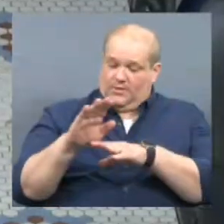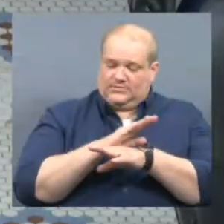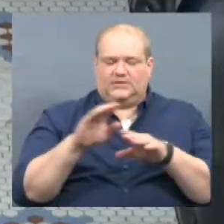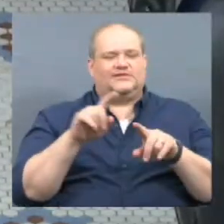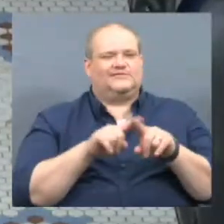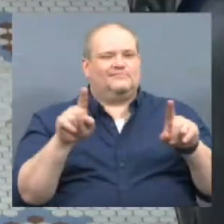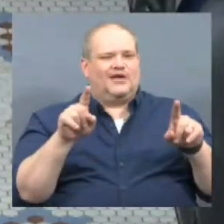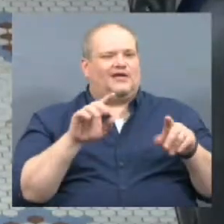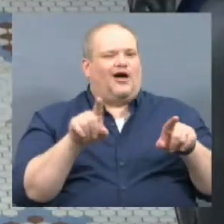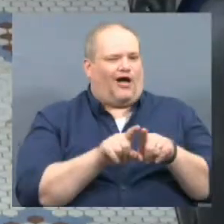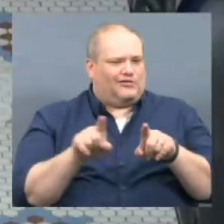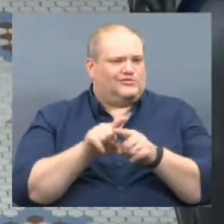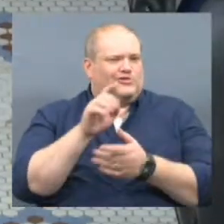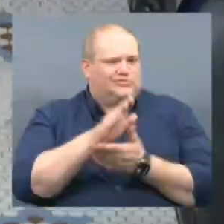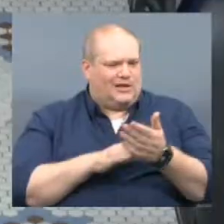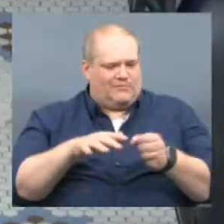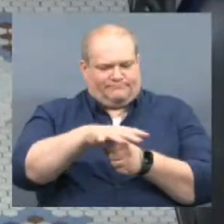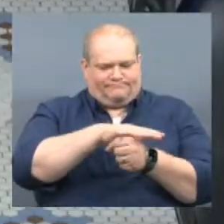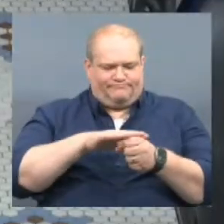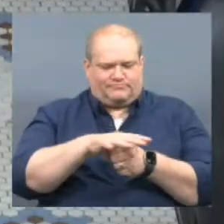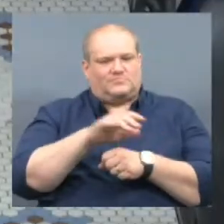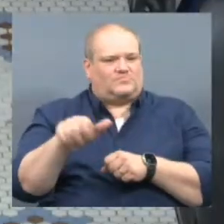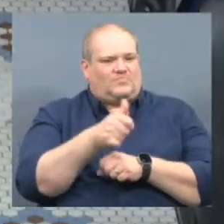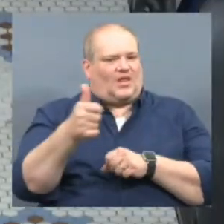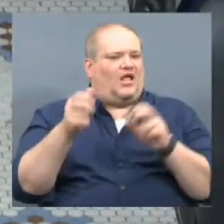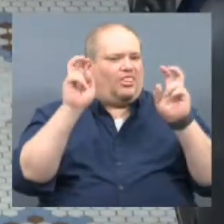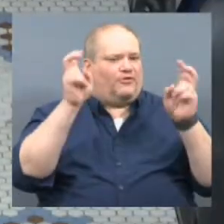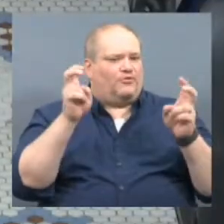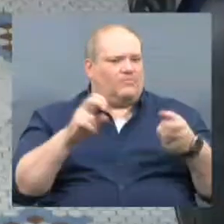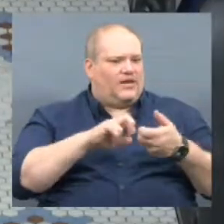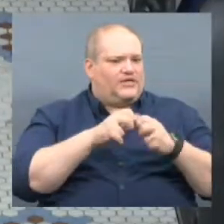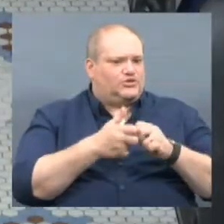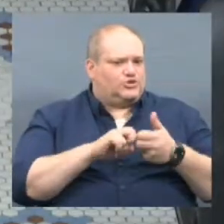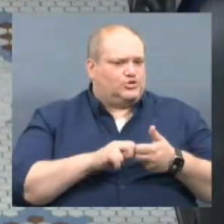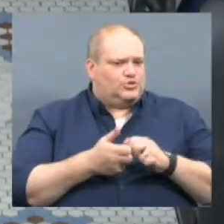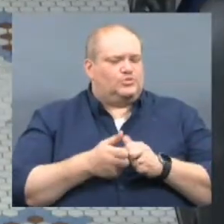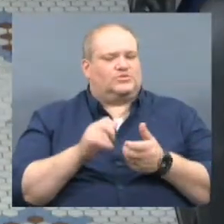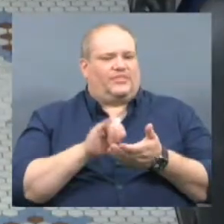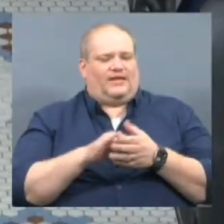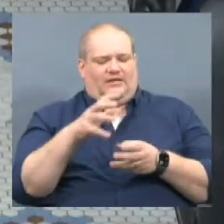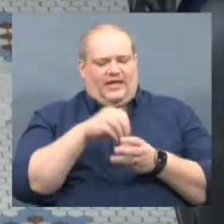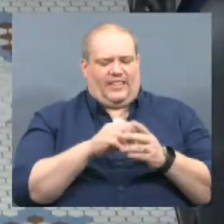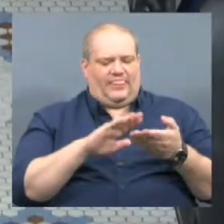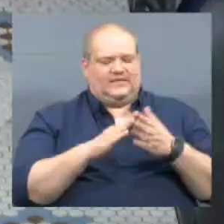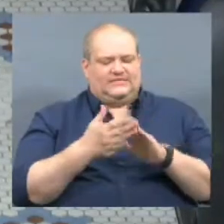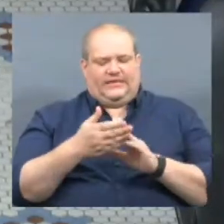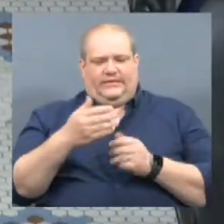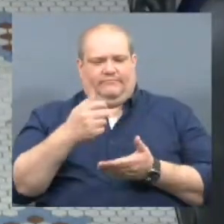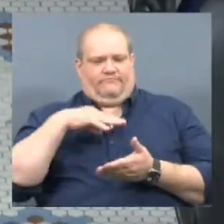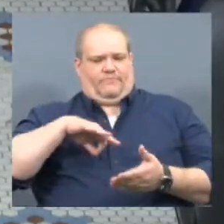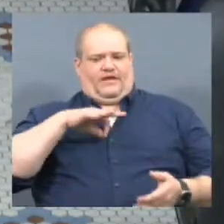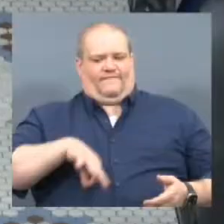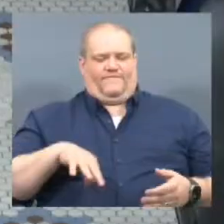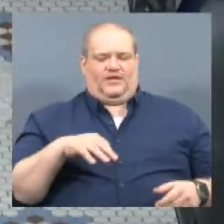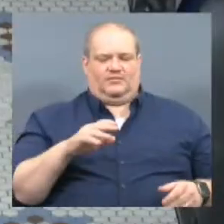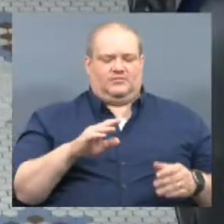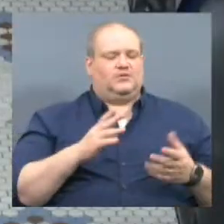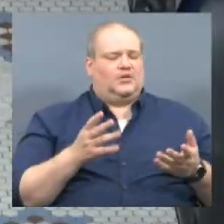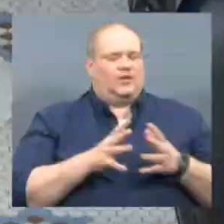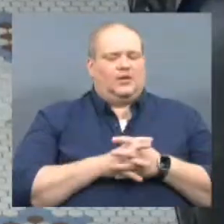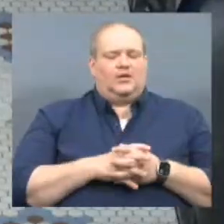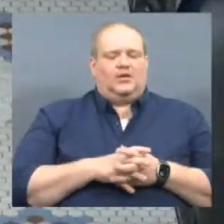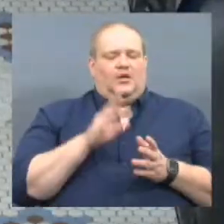but also some of the issues that may be in the city's interest, I think. And also, they're